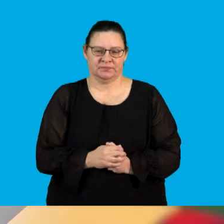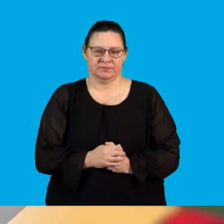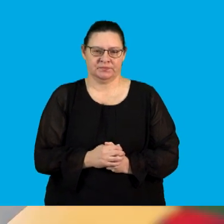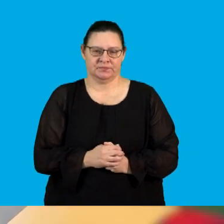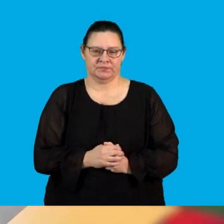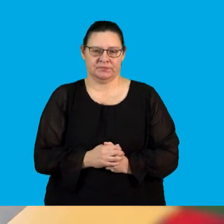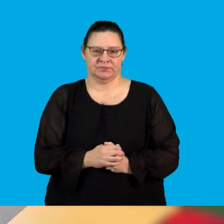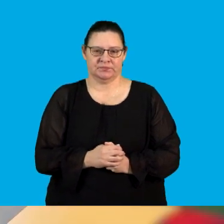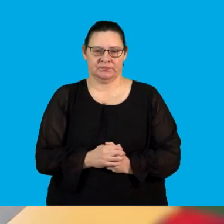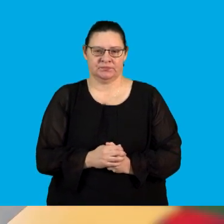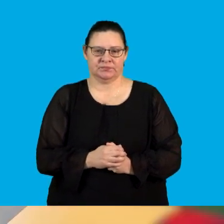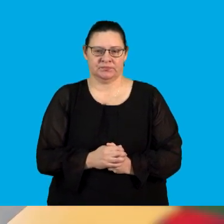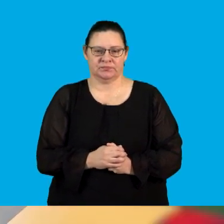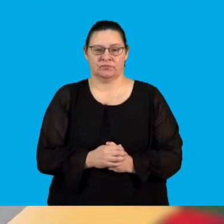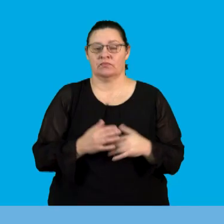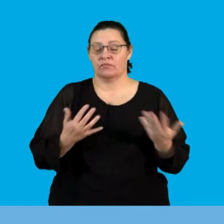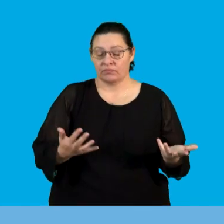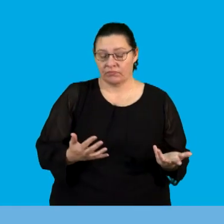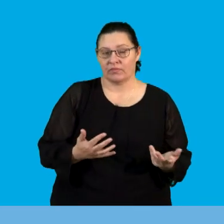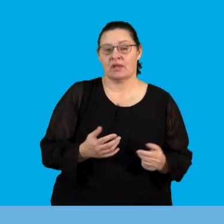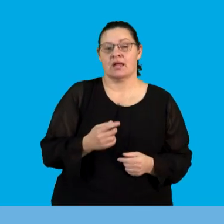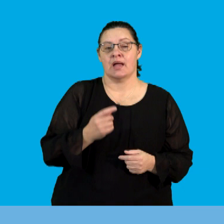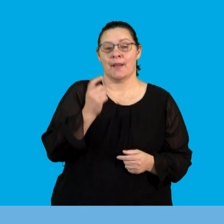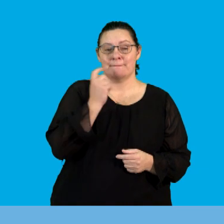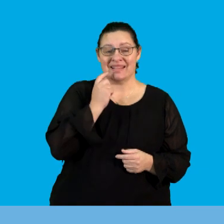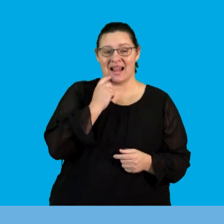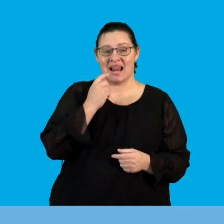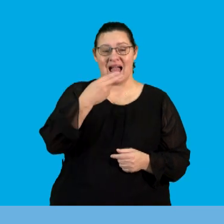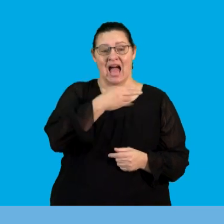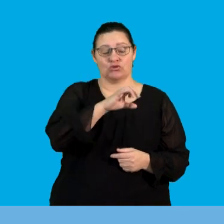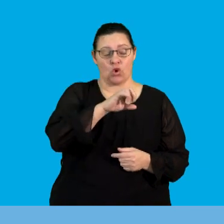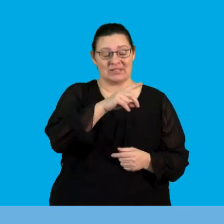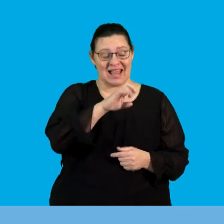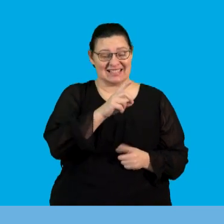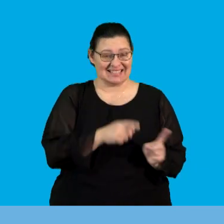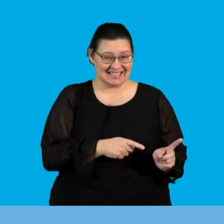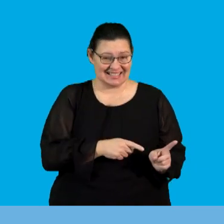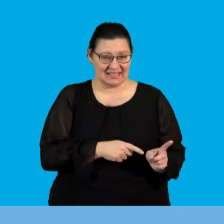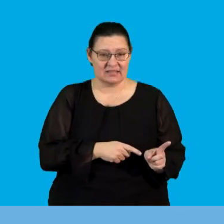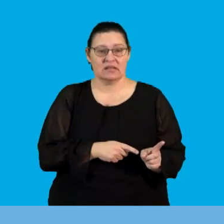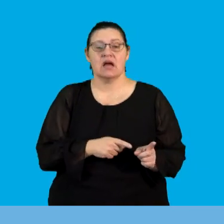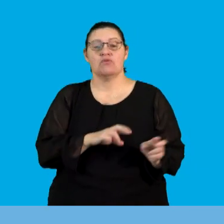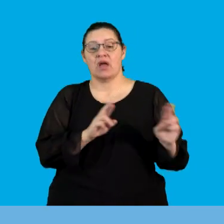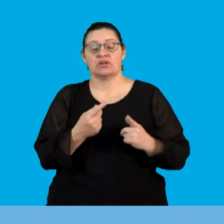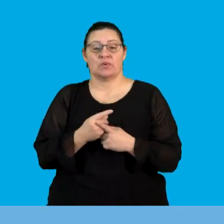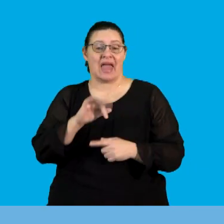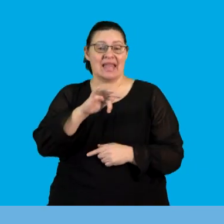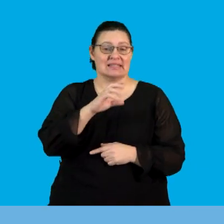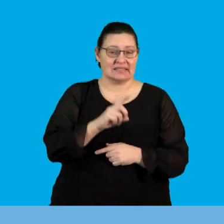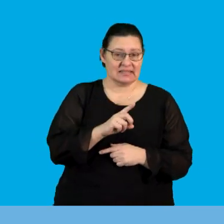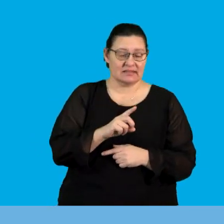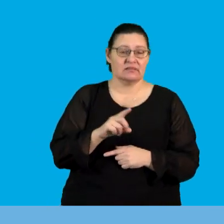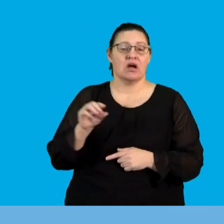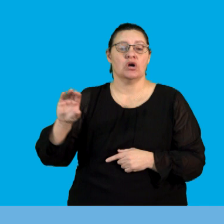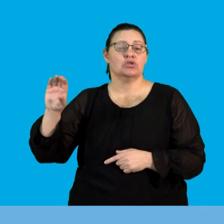form water and salt. When a metal hydroxide reacts with an acid, a salt and something will be formed.